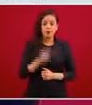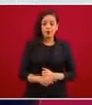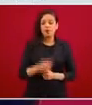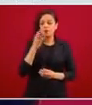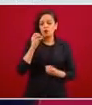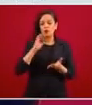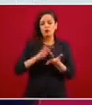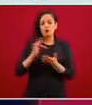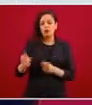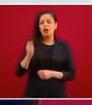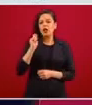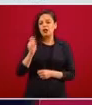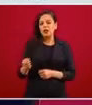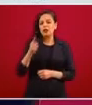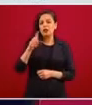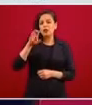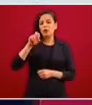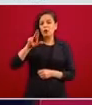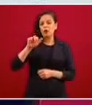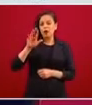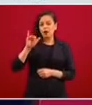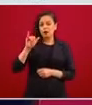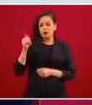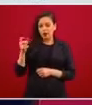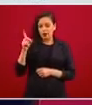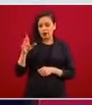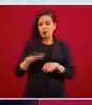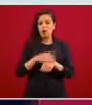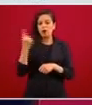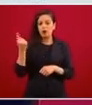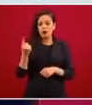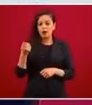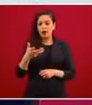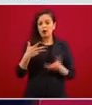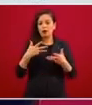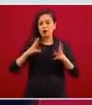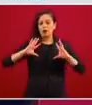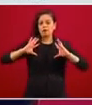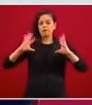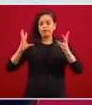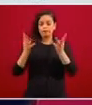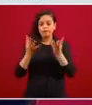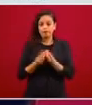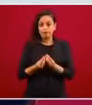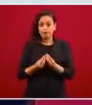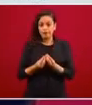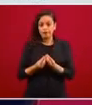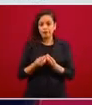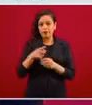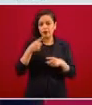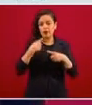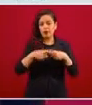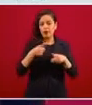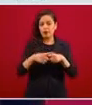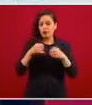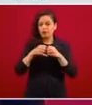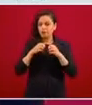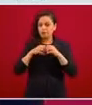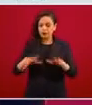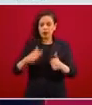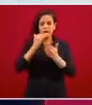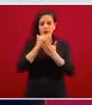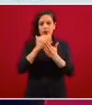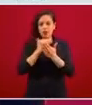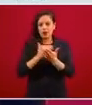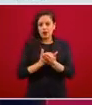the website this map. And thank you to CONACYT that has coordinated the efforts to